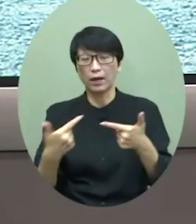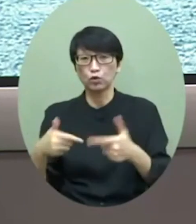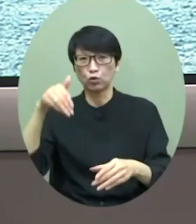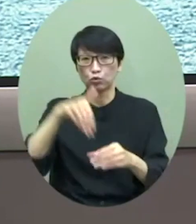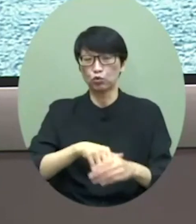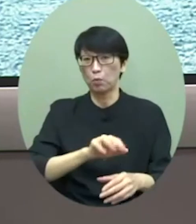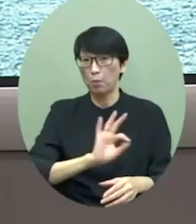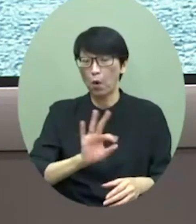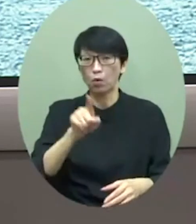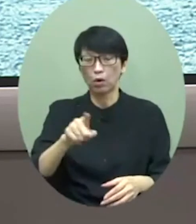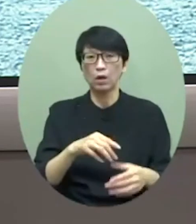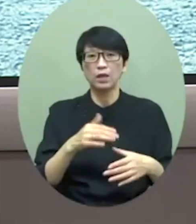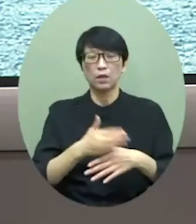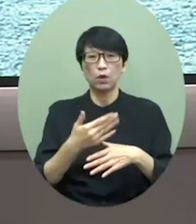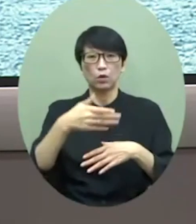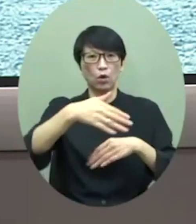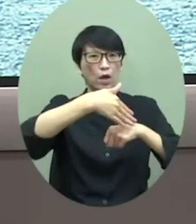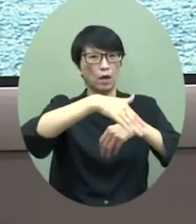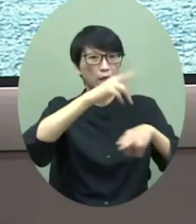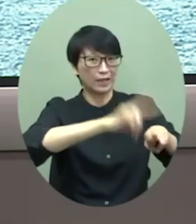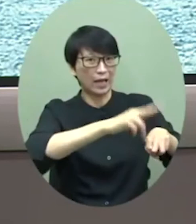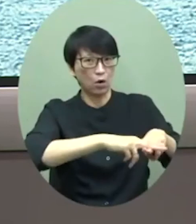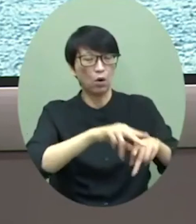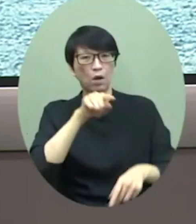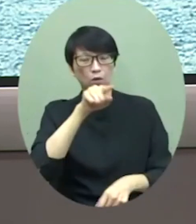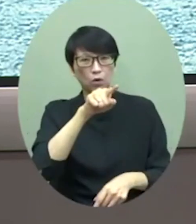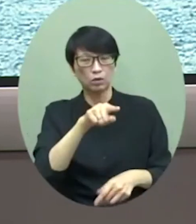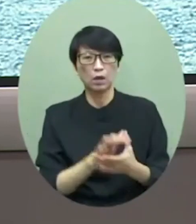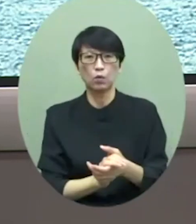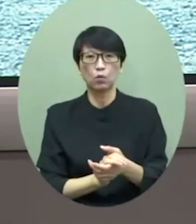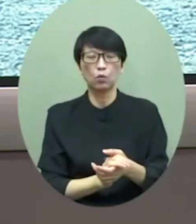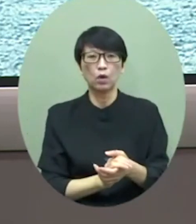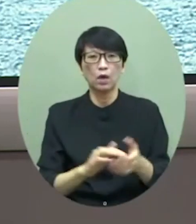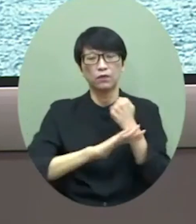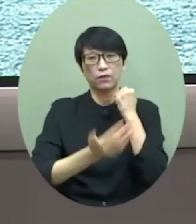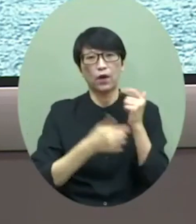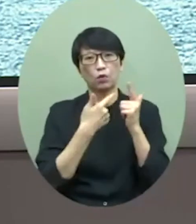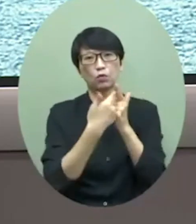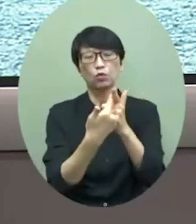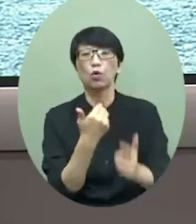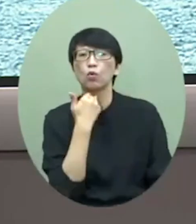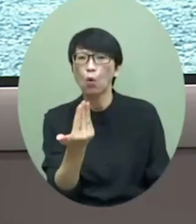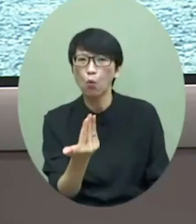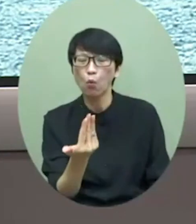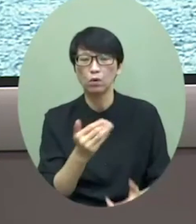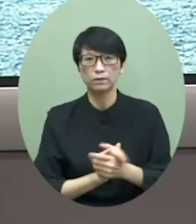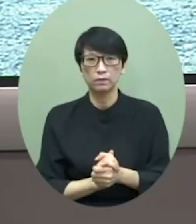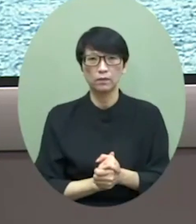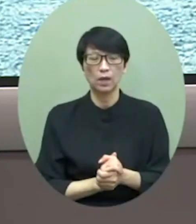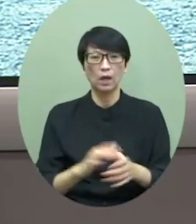overseas, including the one who wrote to me. Now that voter is stranded on the